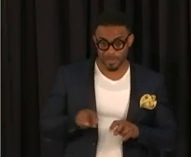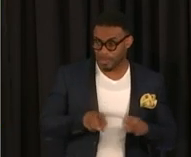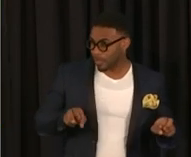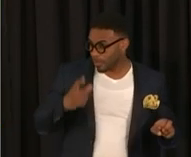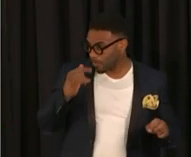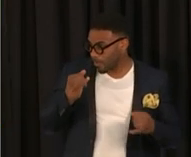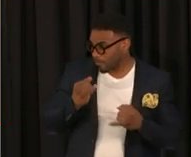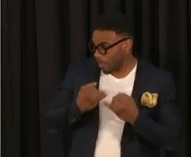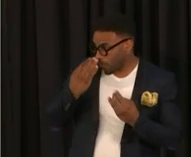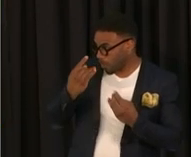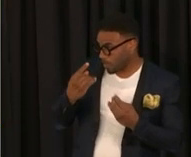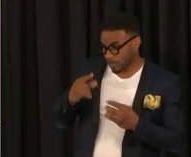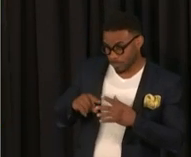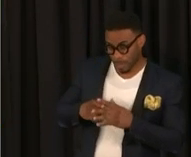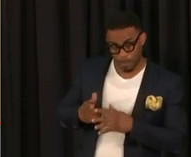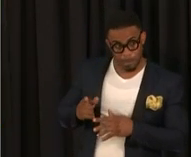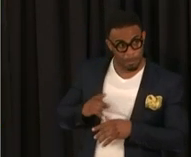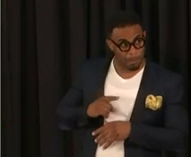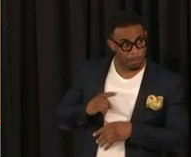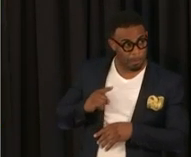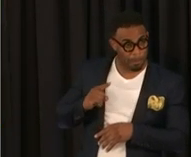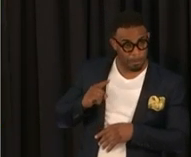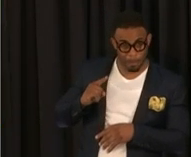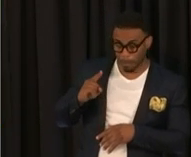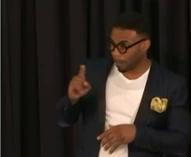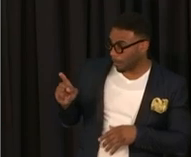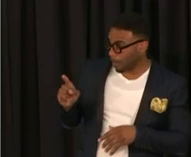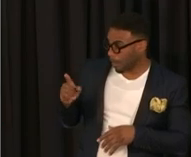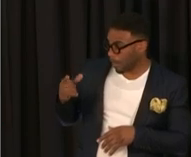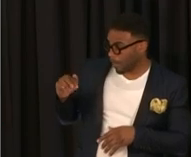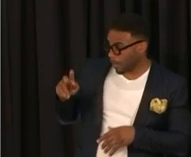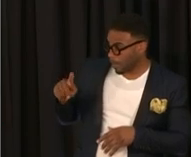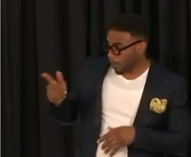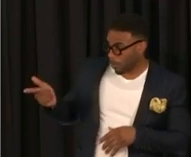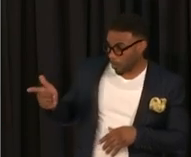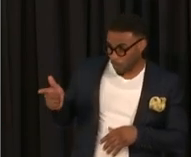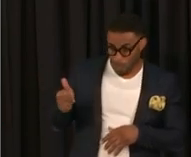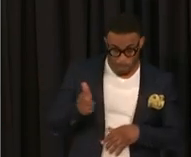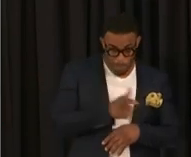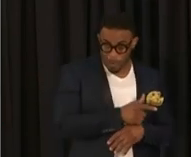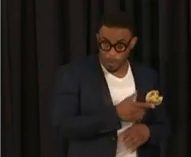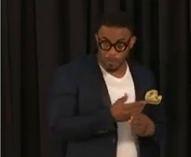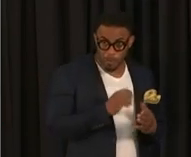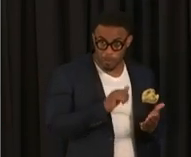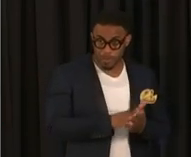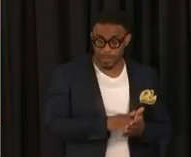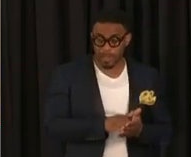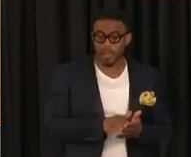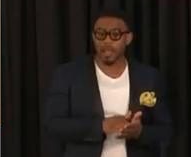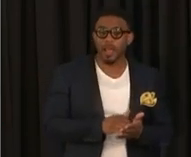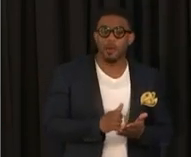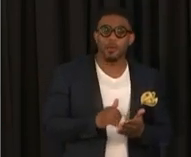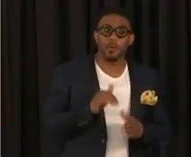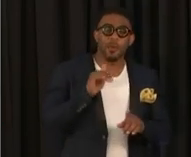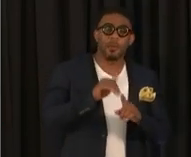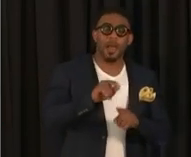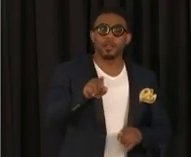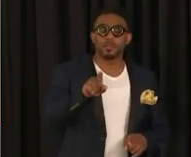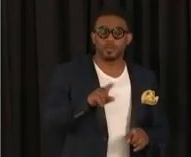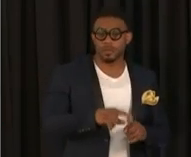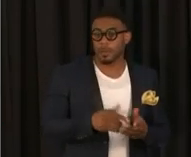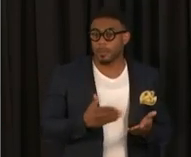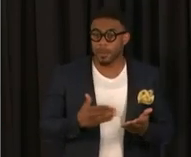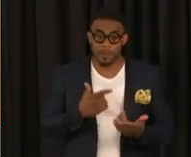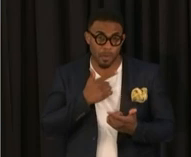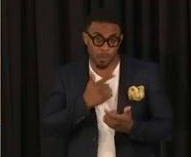panelist for a final thought. I'm going to start it down at the end with Gilbert and work our way back this way. But before we do that, just wanted to remind folks,